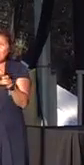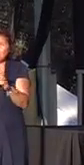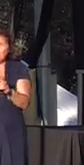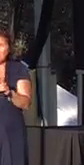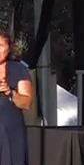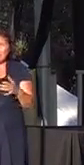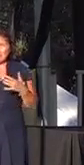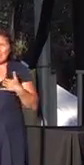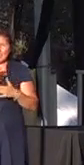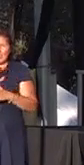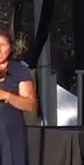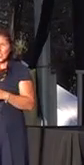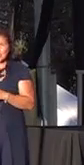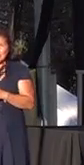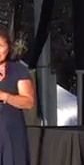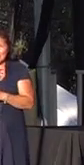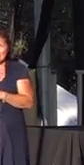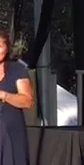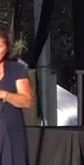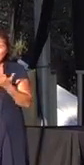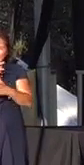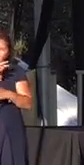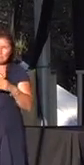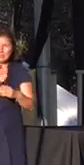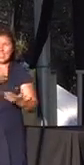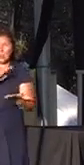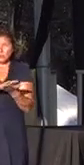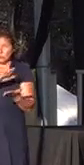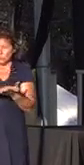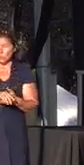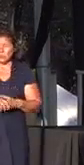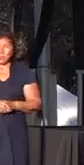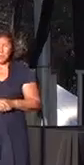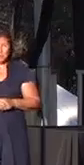LGBT history in our schools.